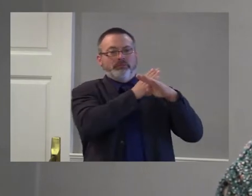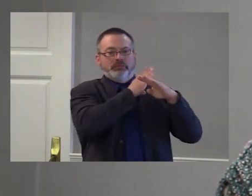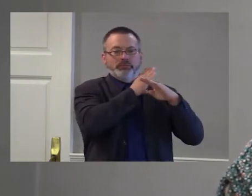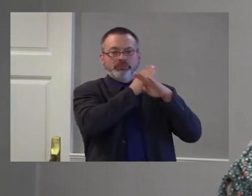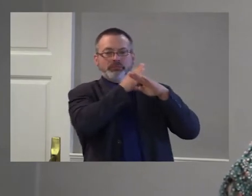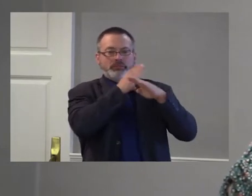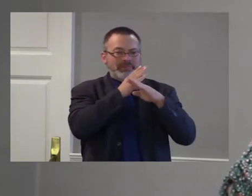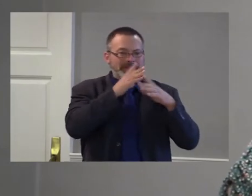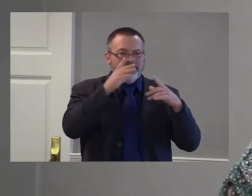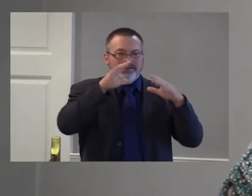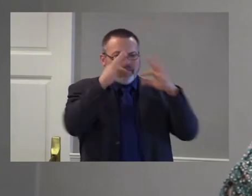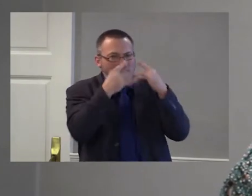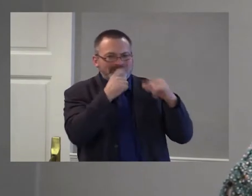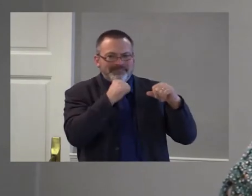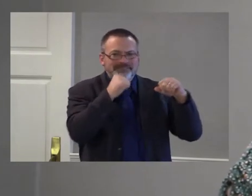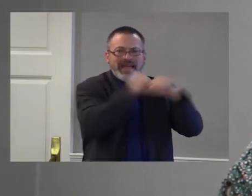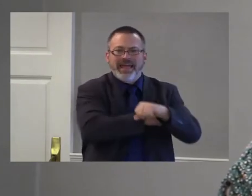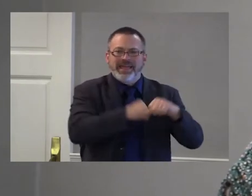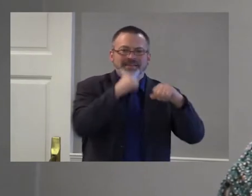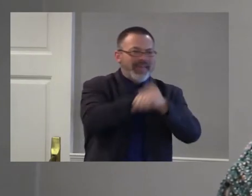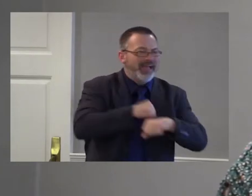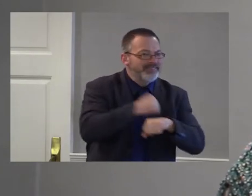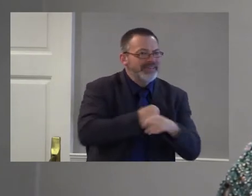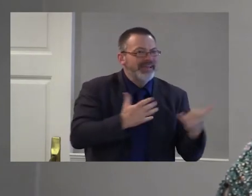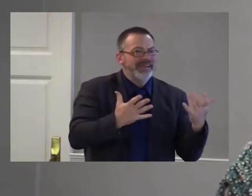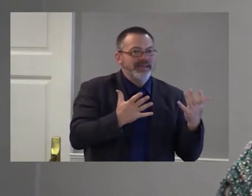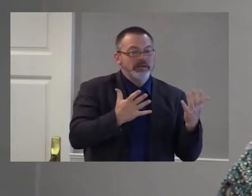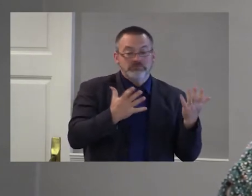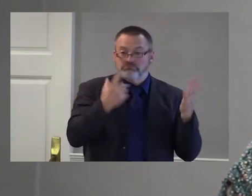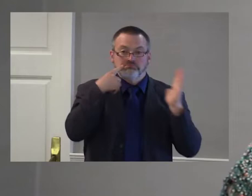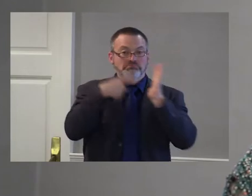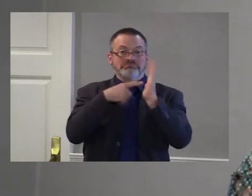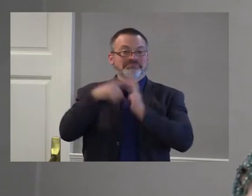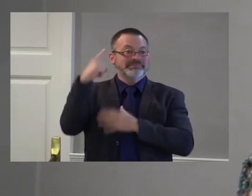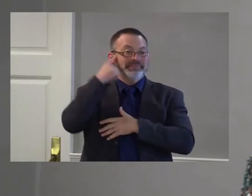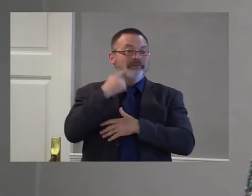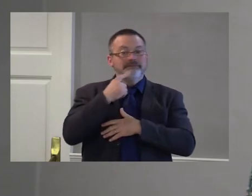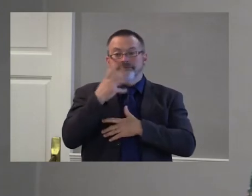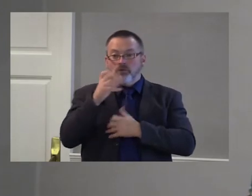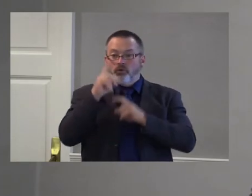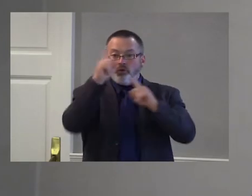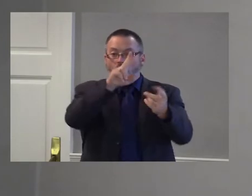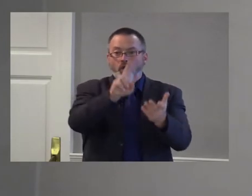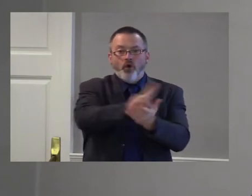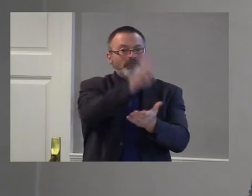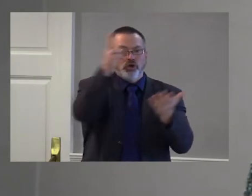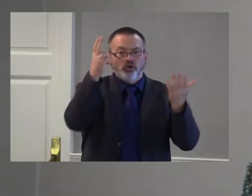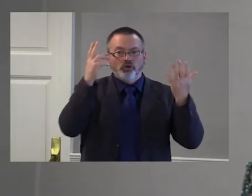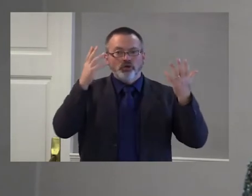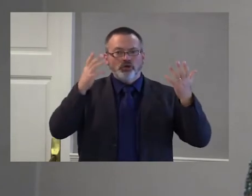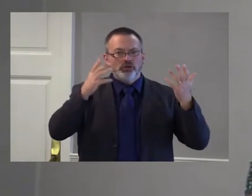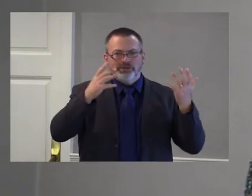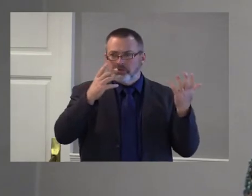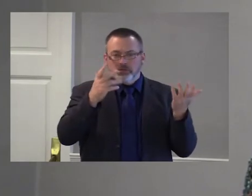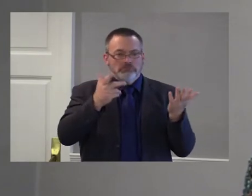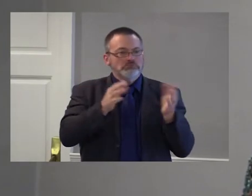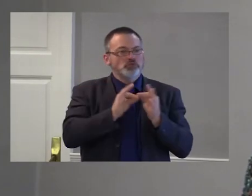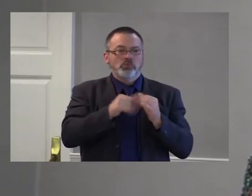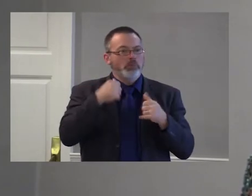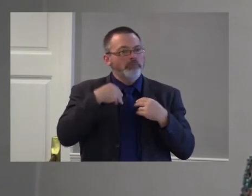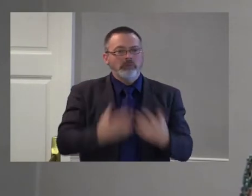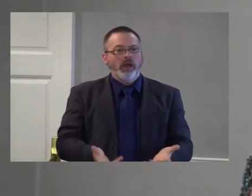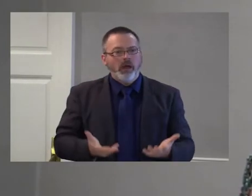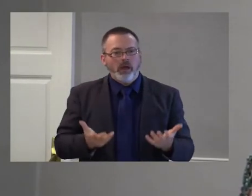for American Sign Language interpreters. Full human potential. We know that the social security